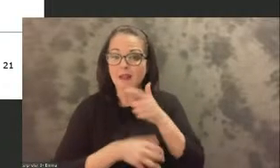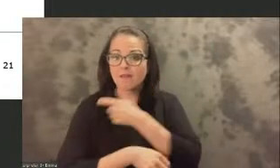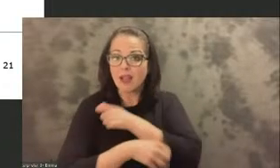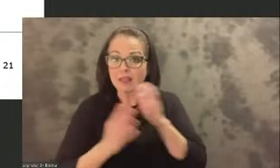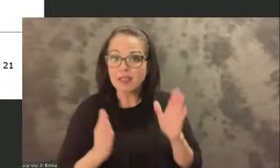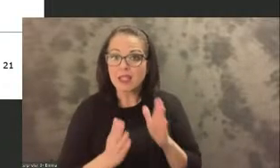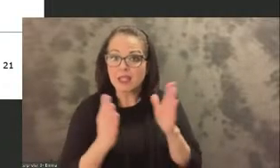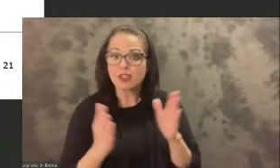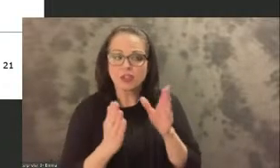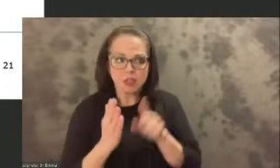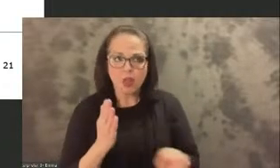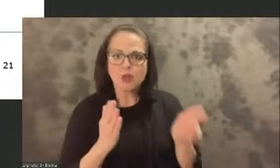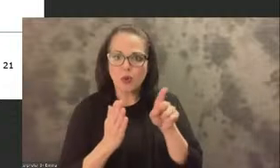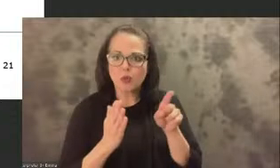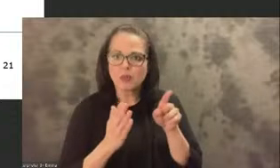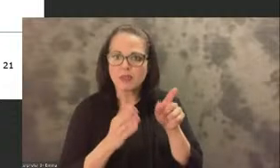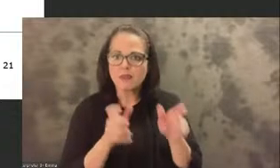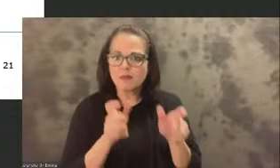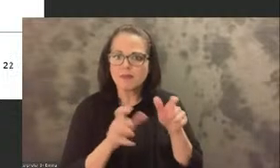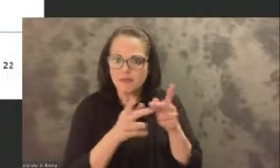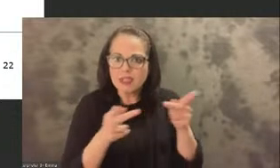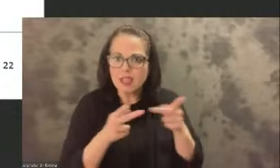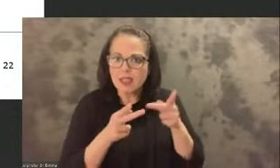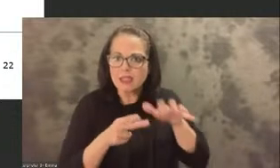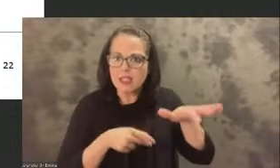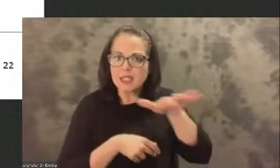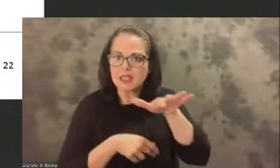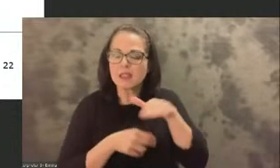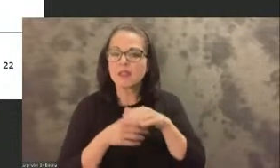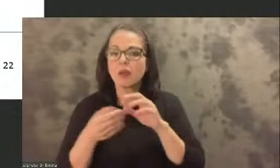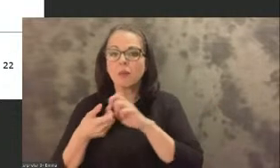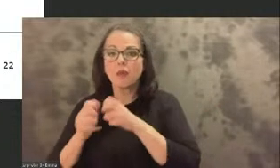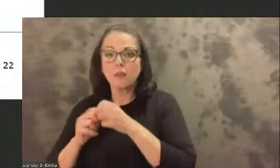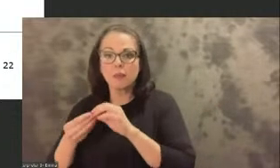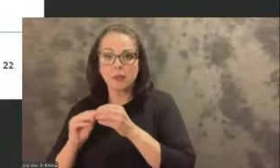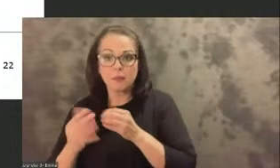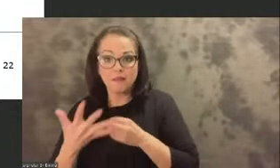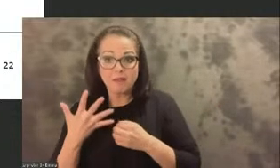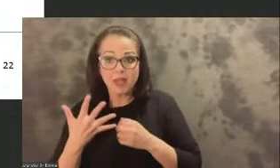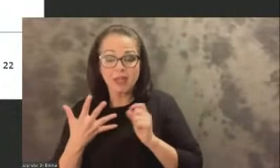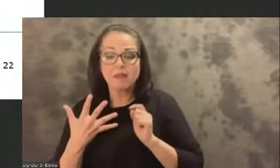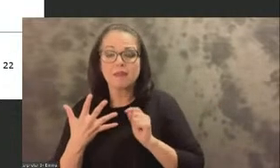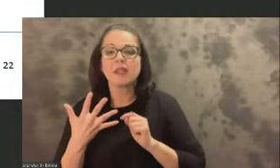at these facilities. Problem statement number 5.